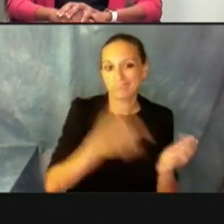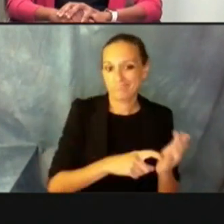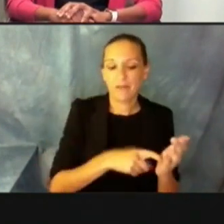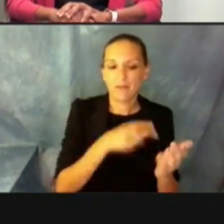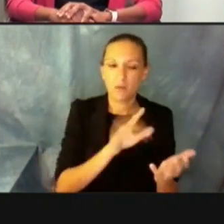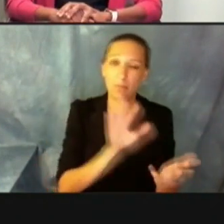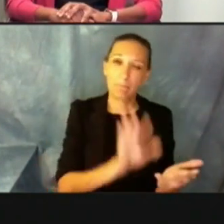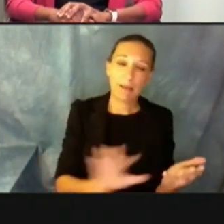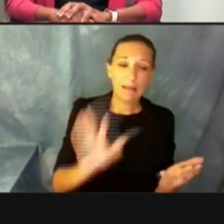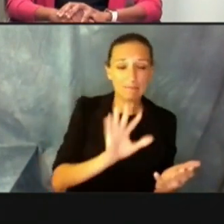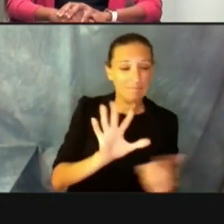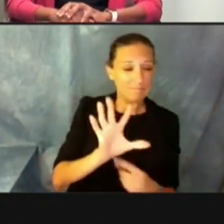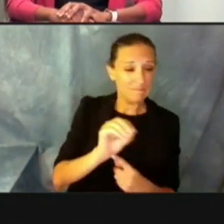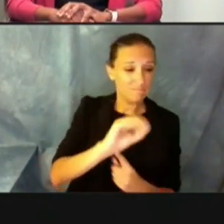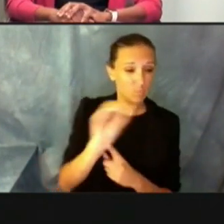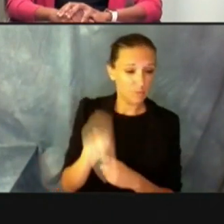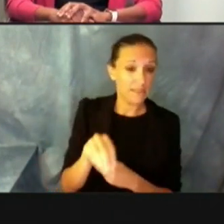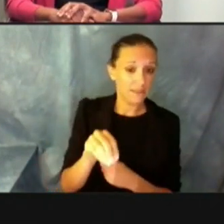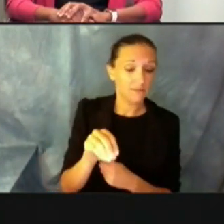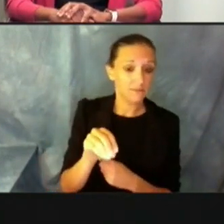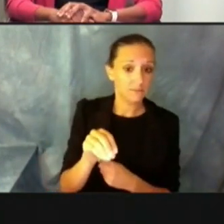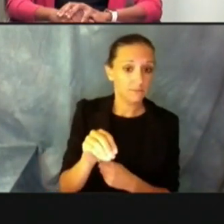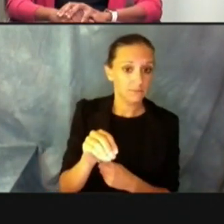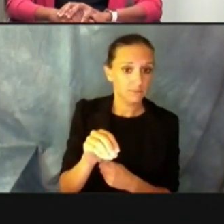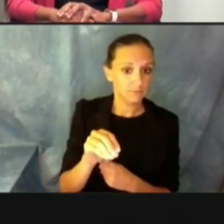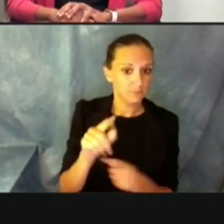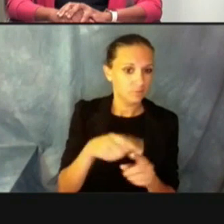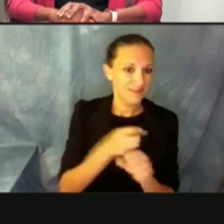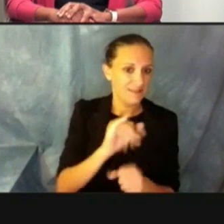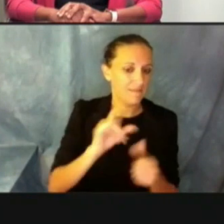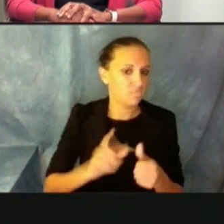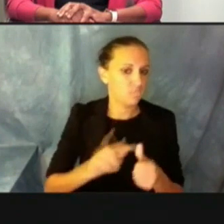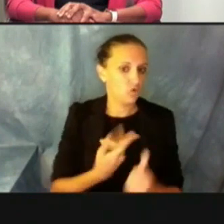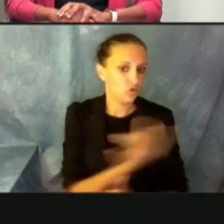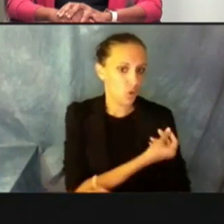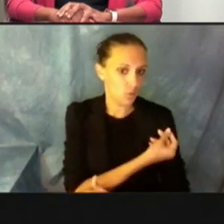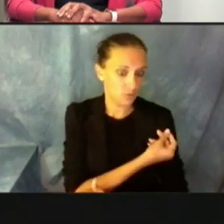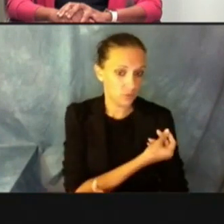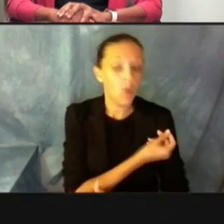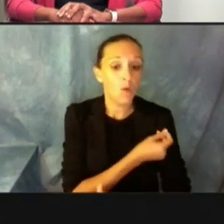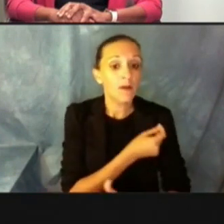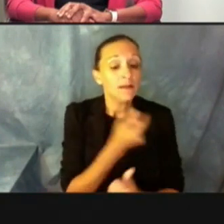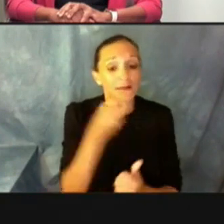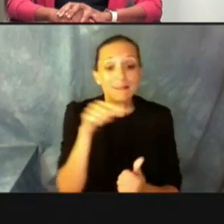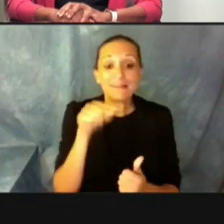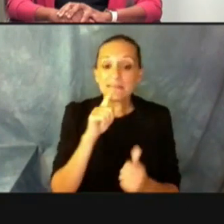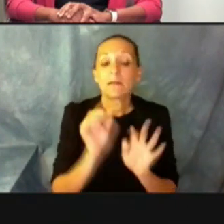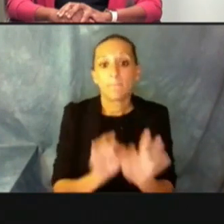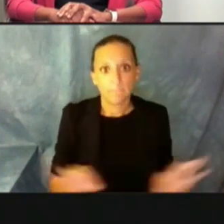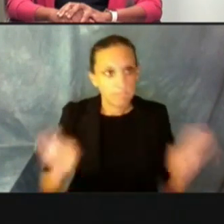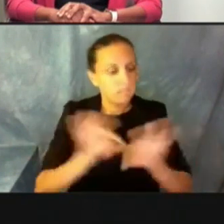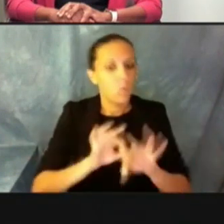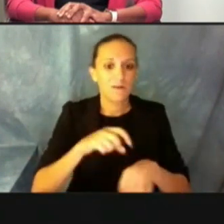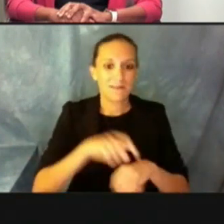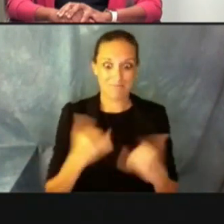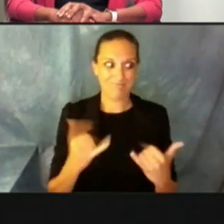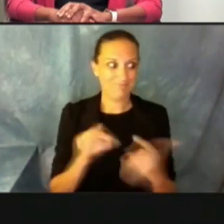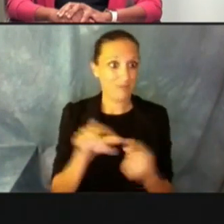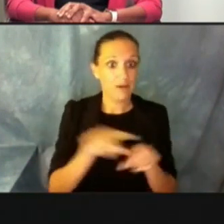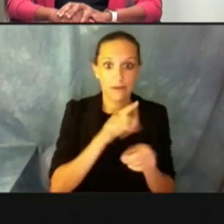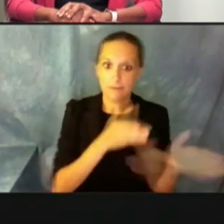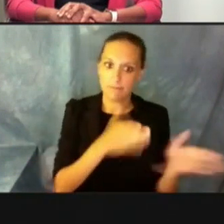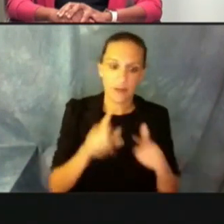at about 50% getting that first dose. So this is an important time, particularly as they're planning to